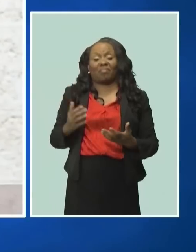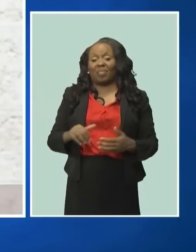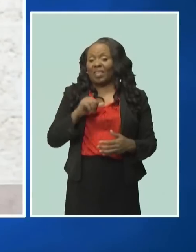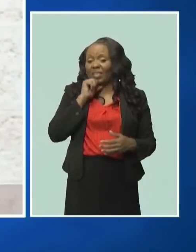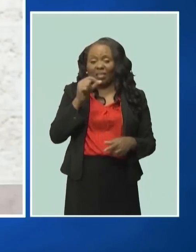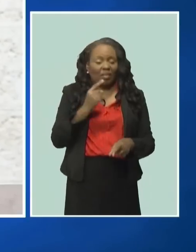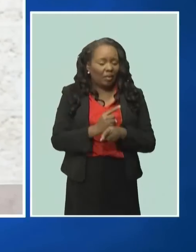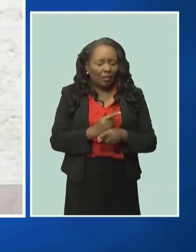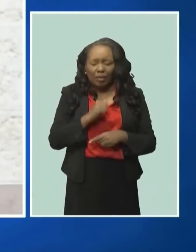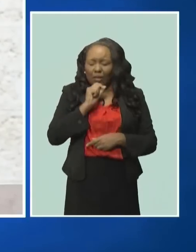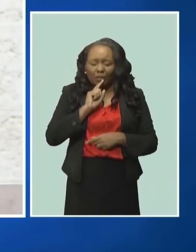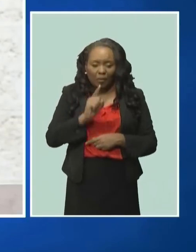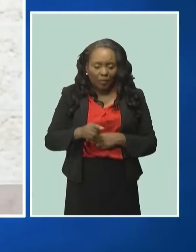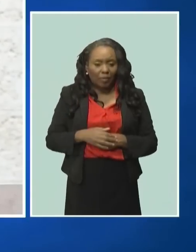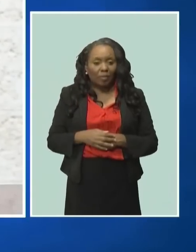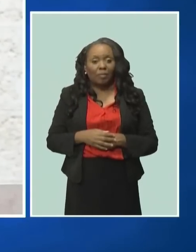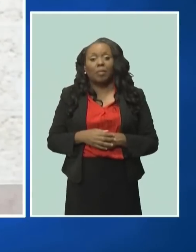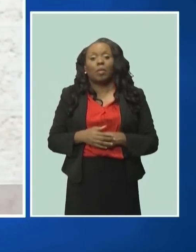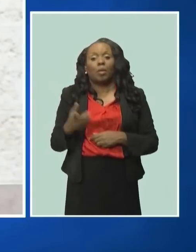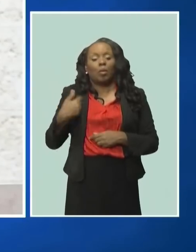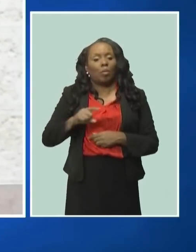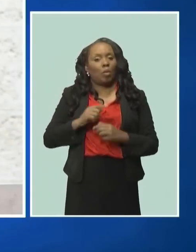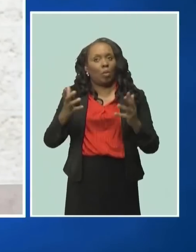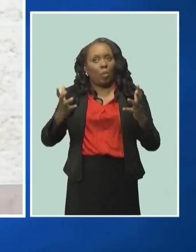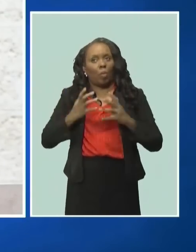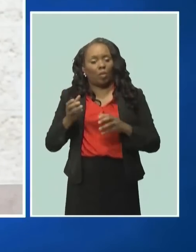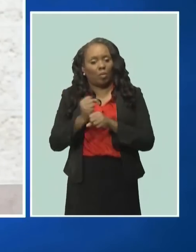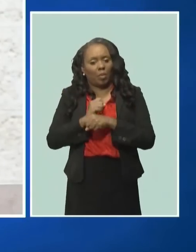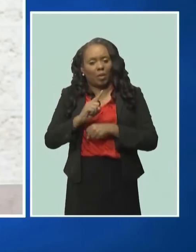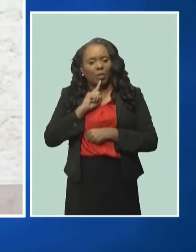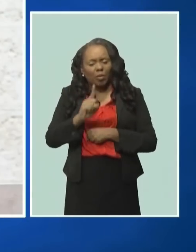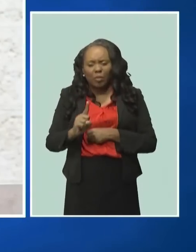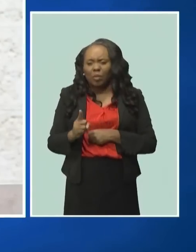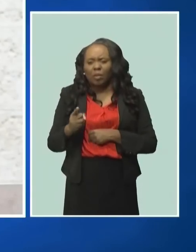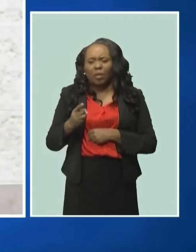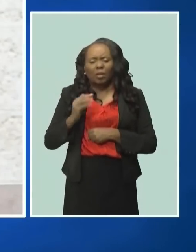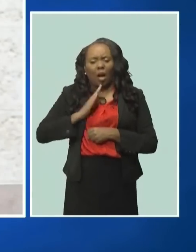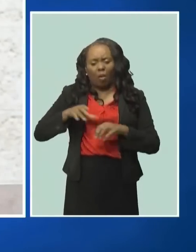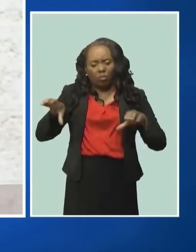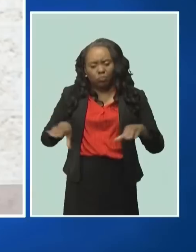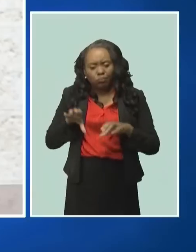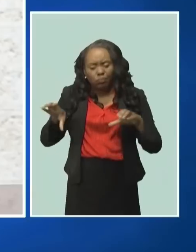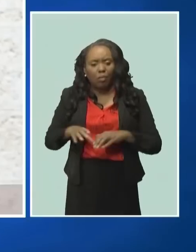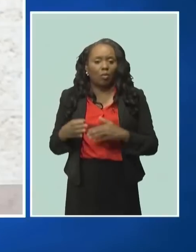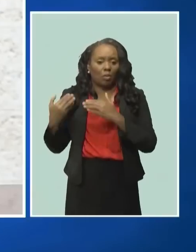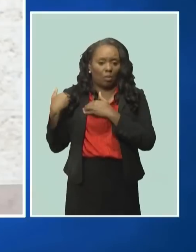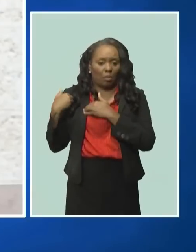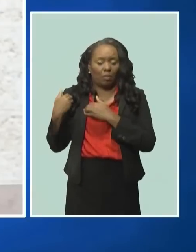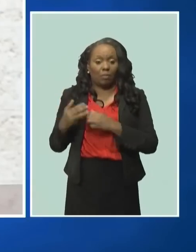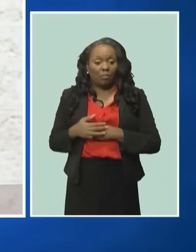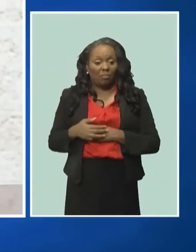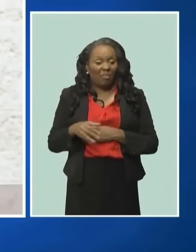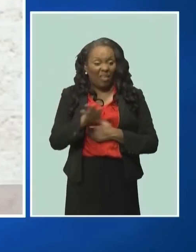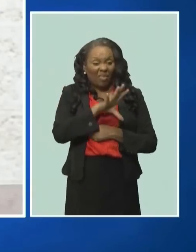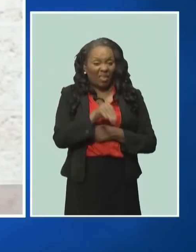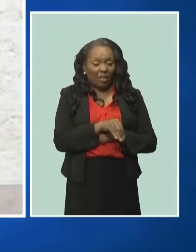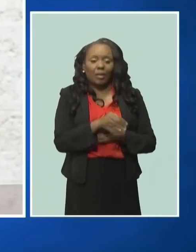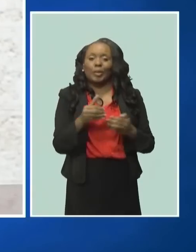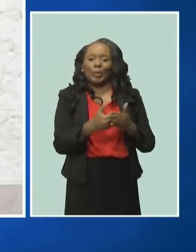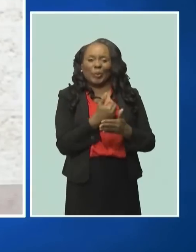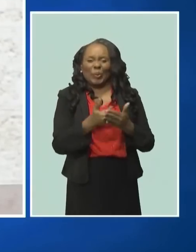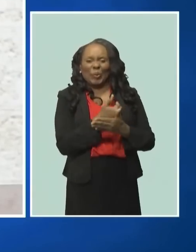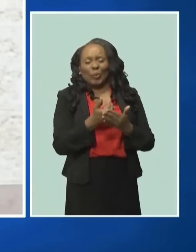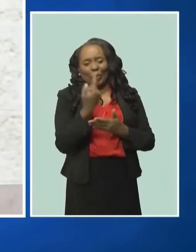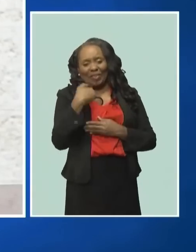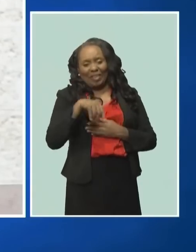emerging market, we have to do it responsibly. So looking at the African market, it is a new market for us. We've been